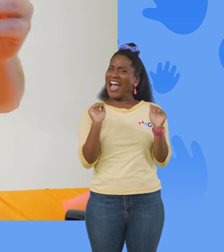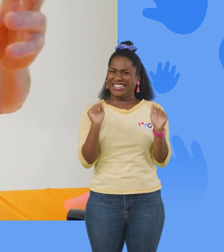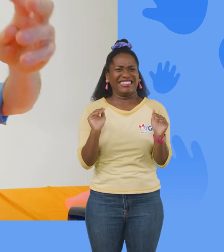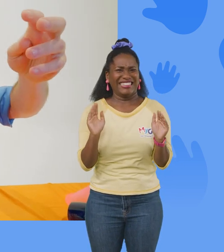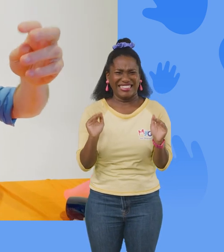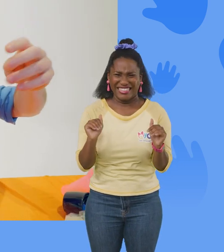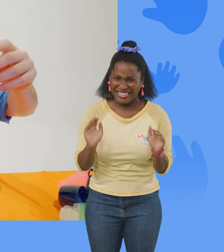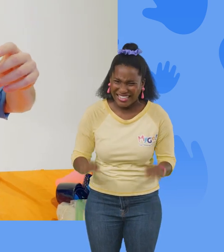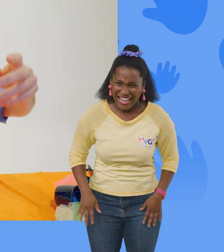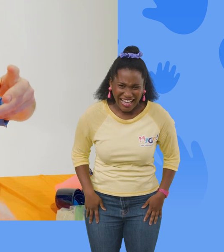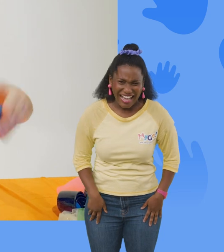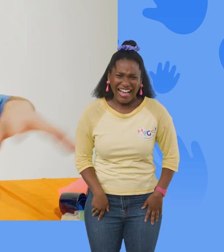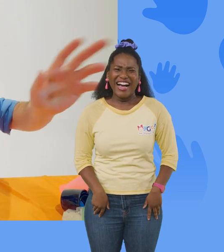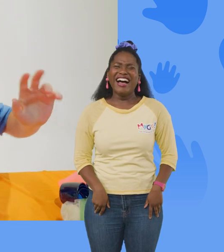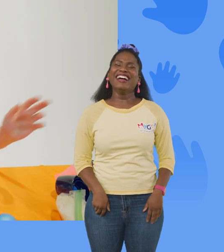Bye-bye.